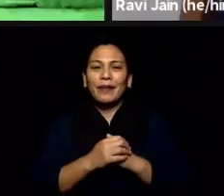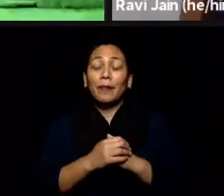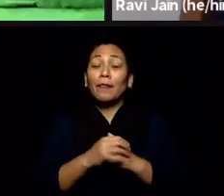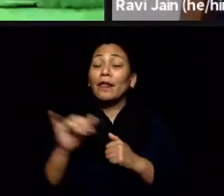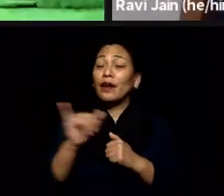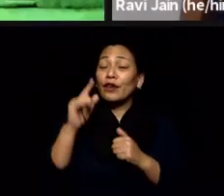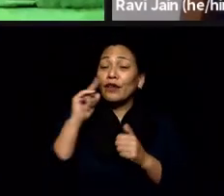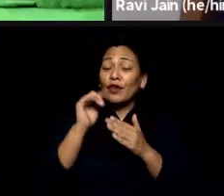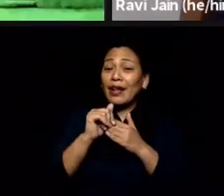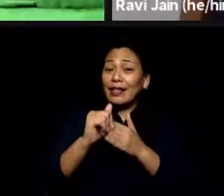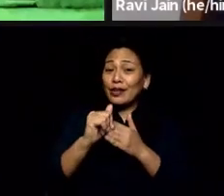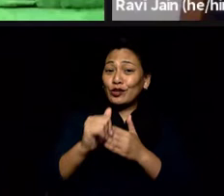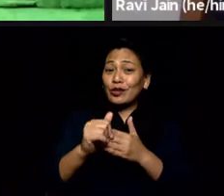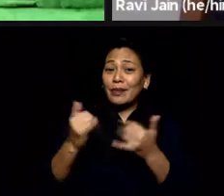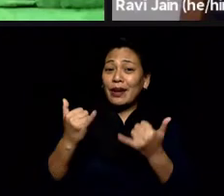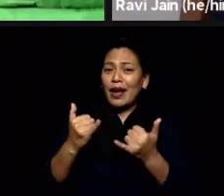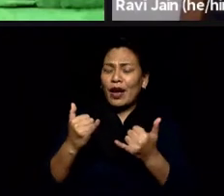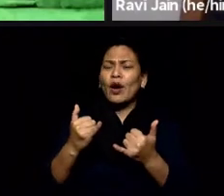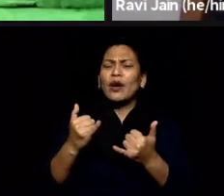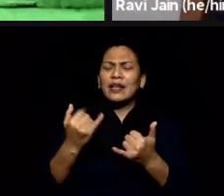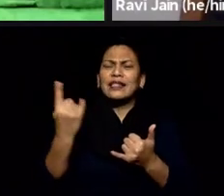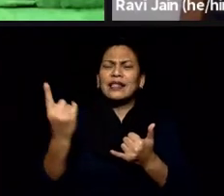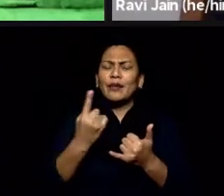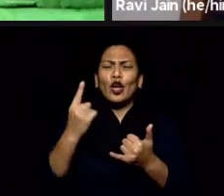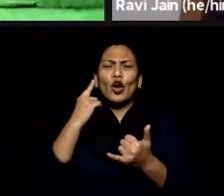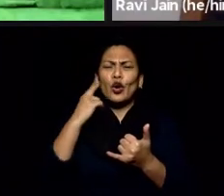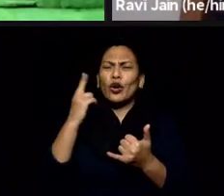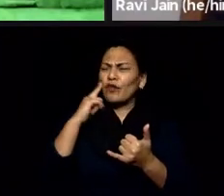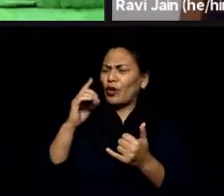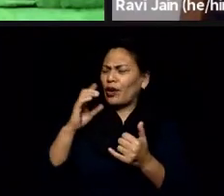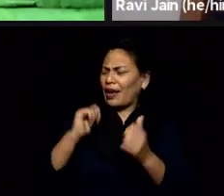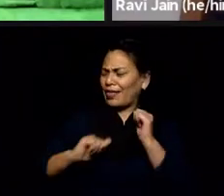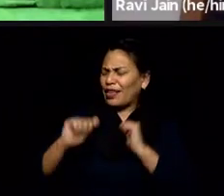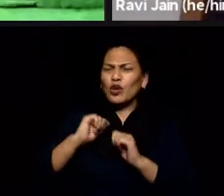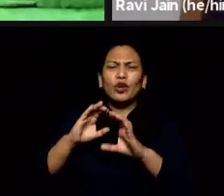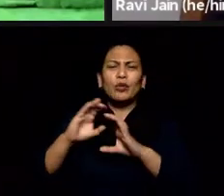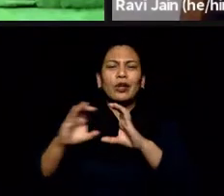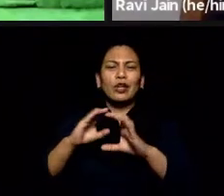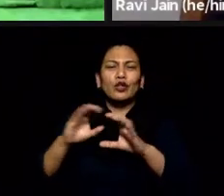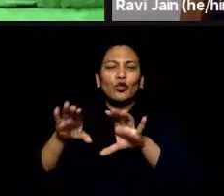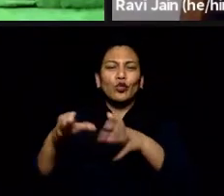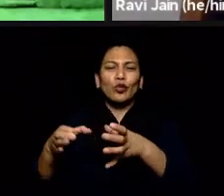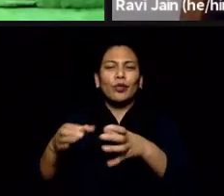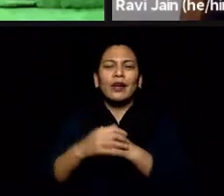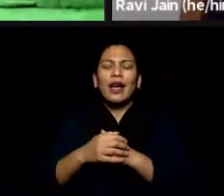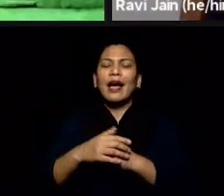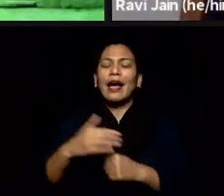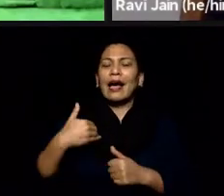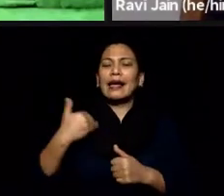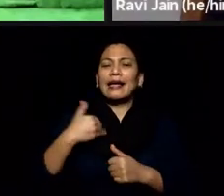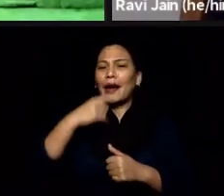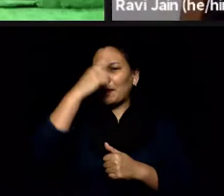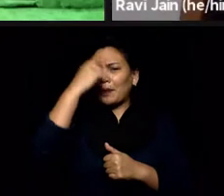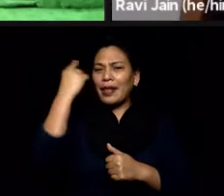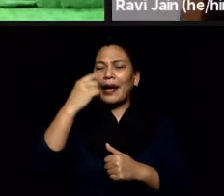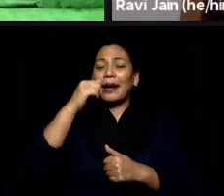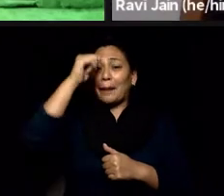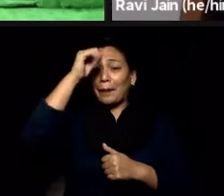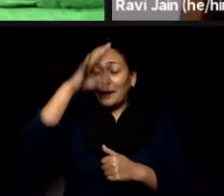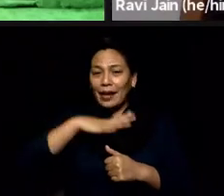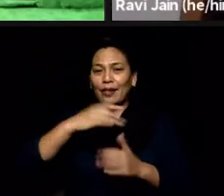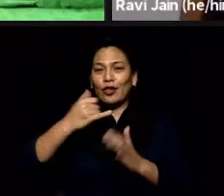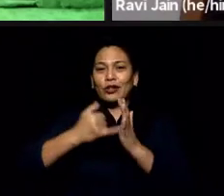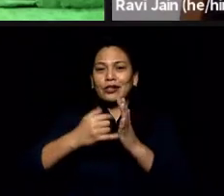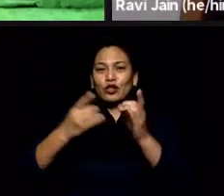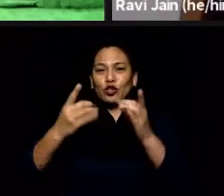of leadership right now, something I heard on Theater Communications Group in the States, it was a young Black male artistic director was